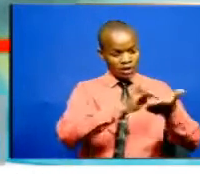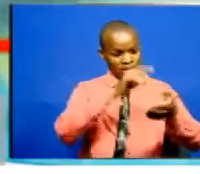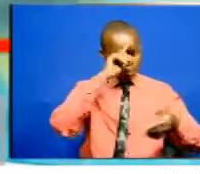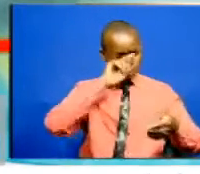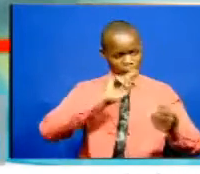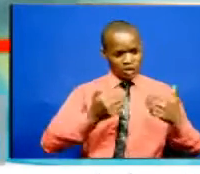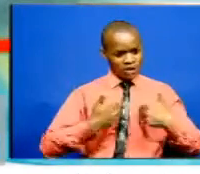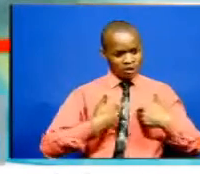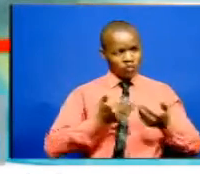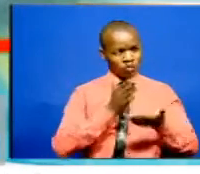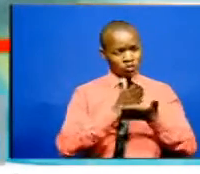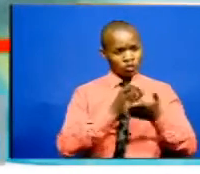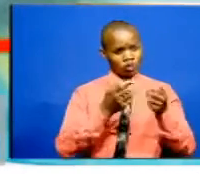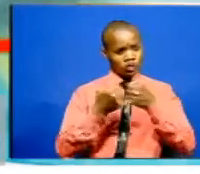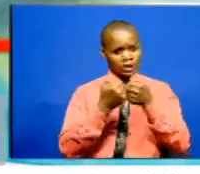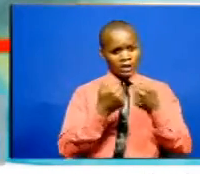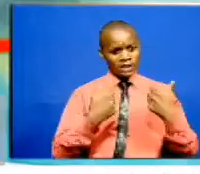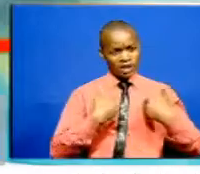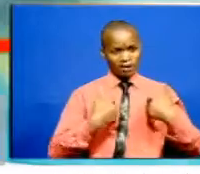Why is that?